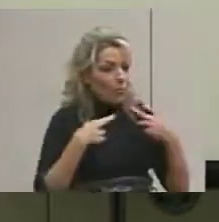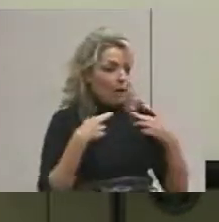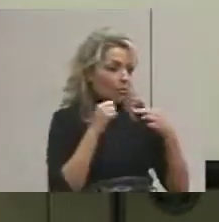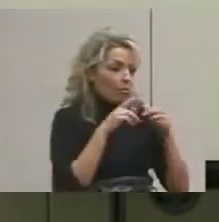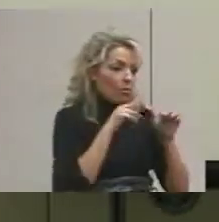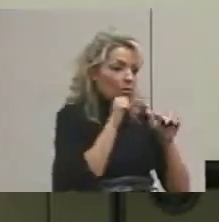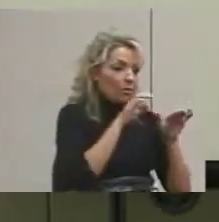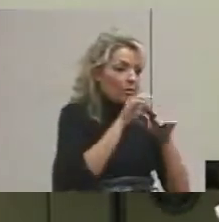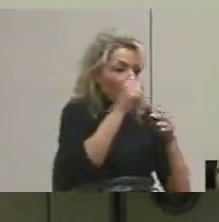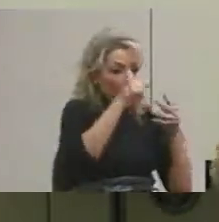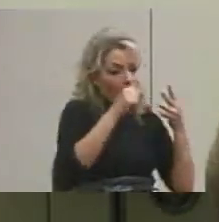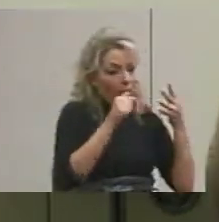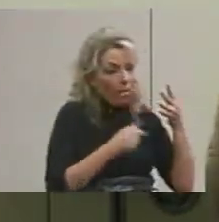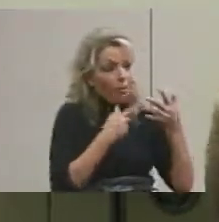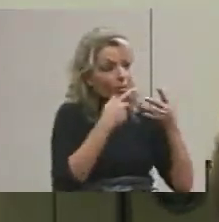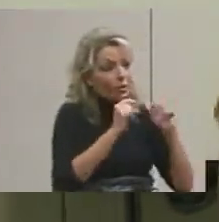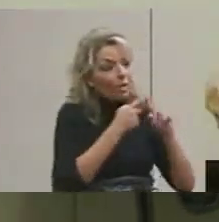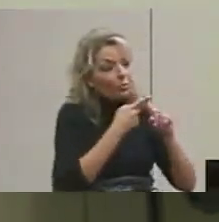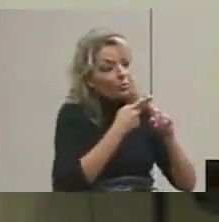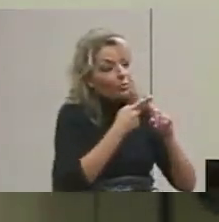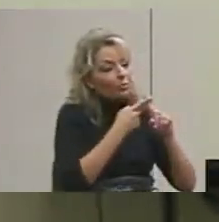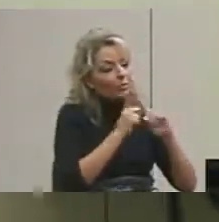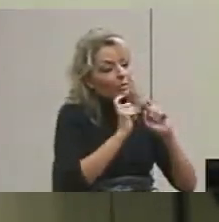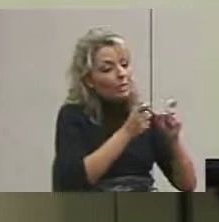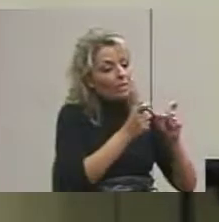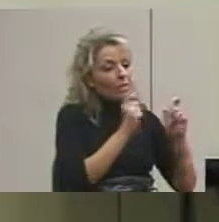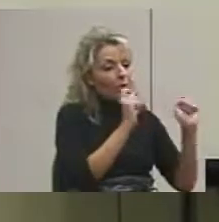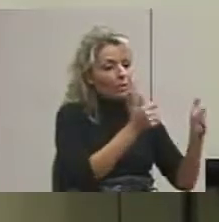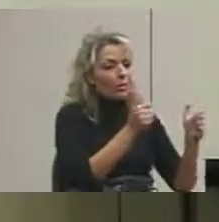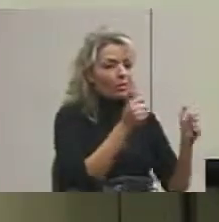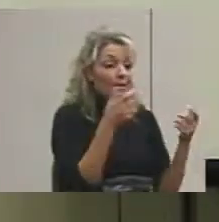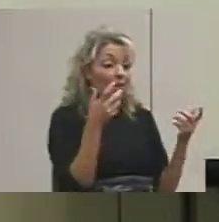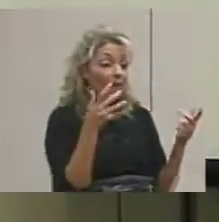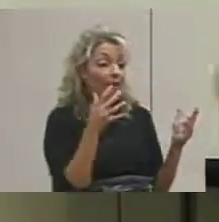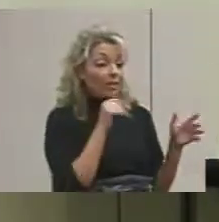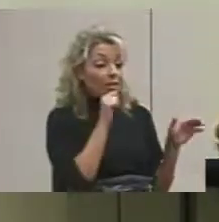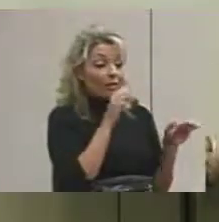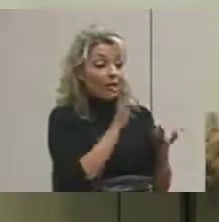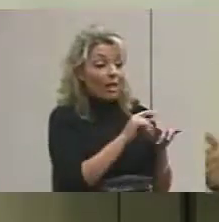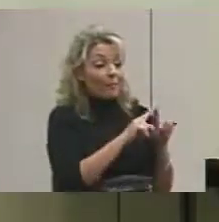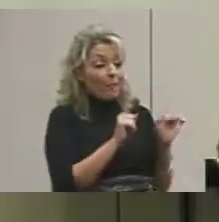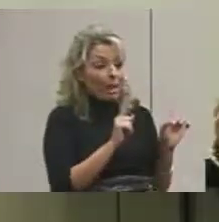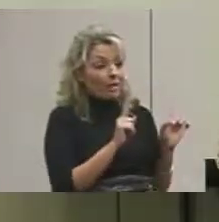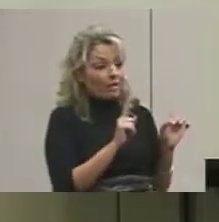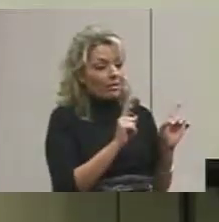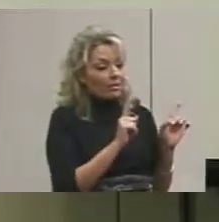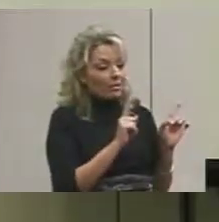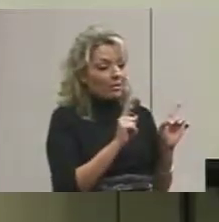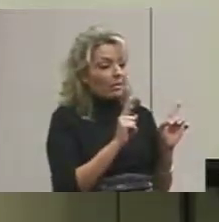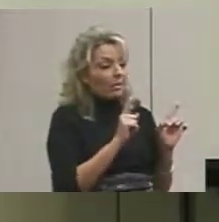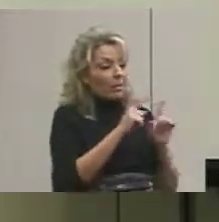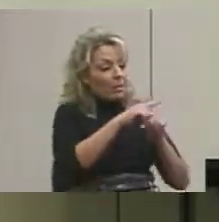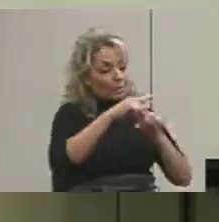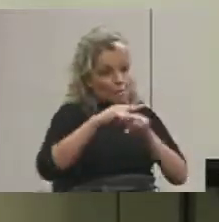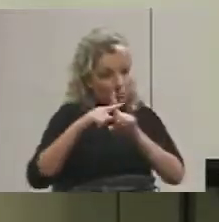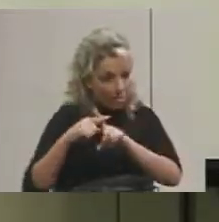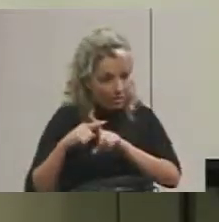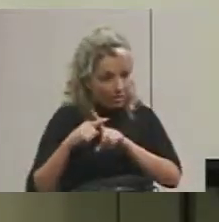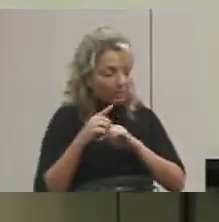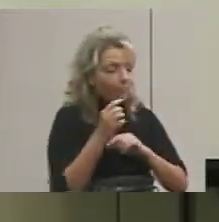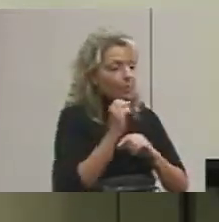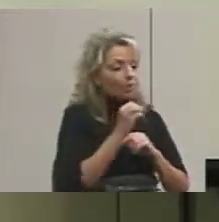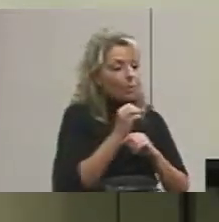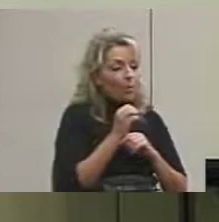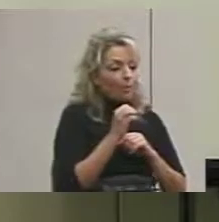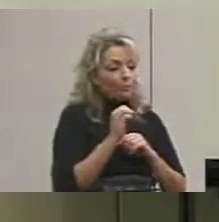you didn't do that, we try to just give him a real quick, oh, you didn't do that, but you blah, blah, blah. So how are we gonna, and